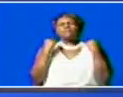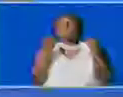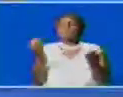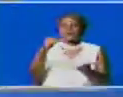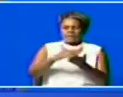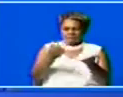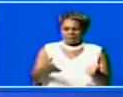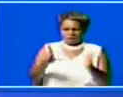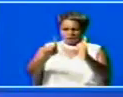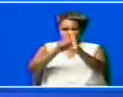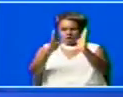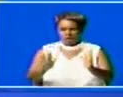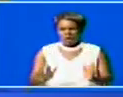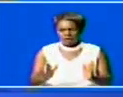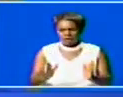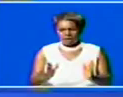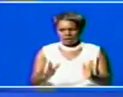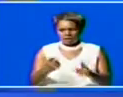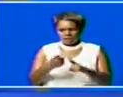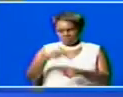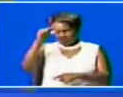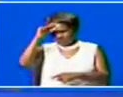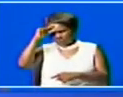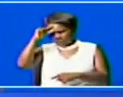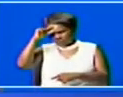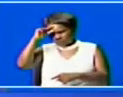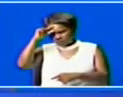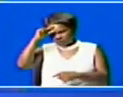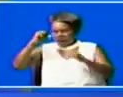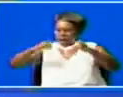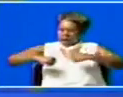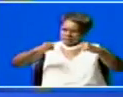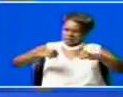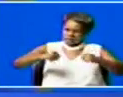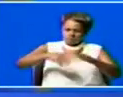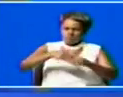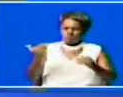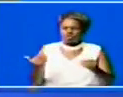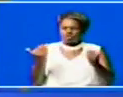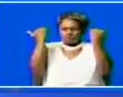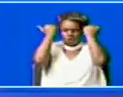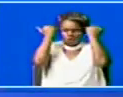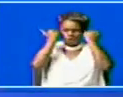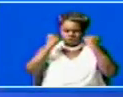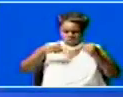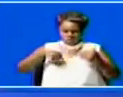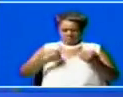another day. Our lawyers and the lawyers from the government side signed a consent to withdraw the case, and so we